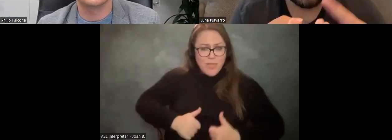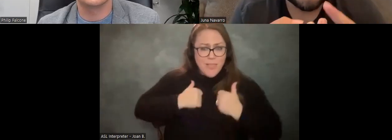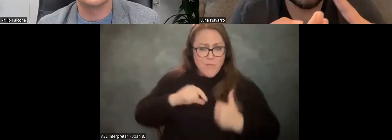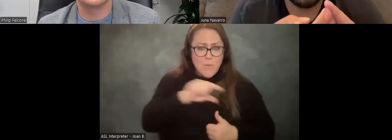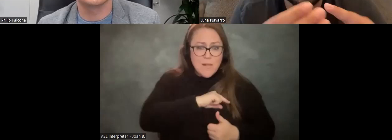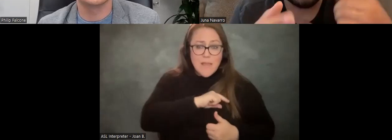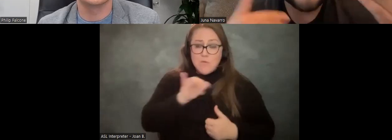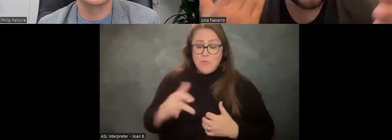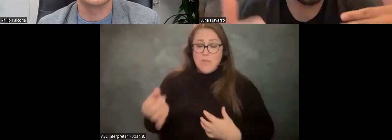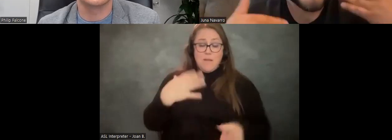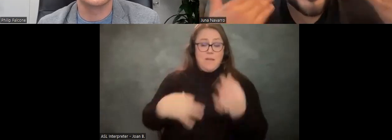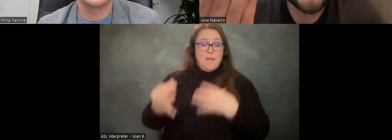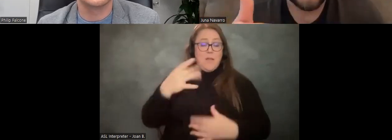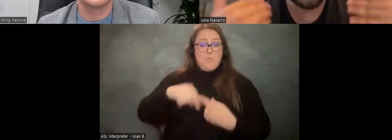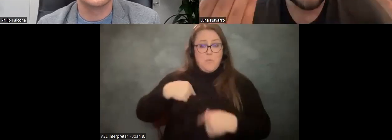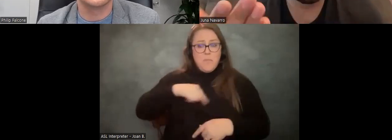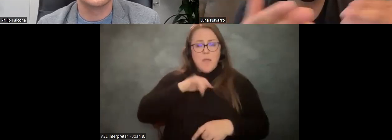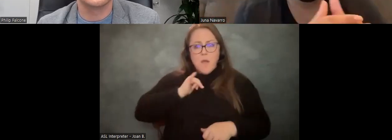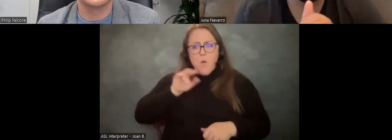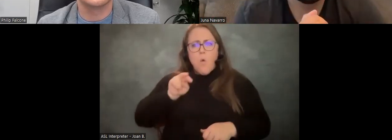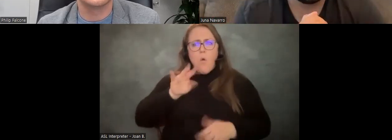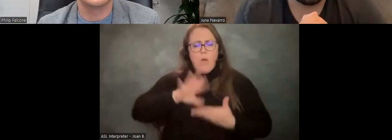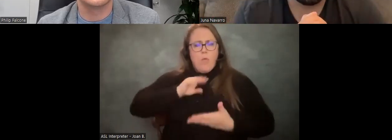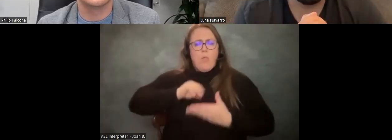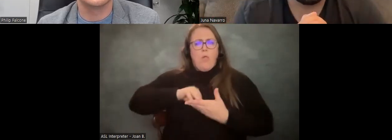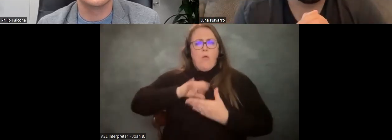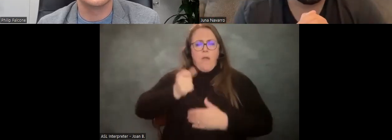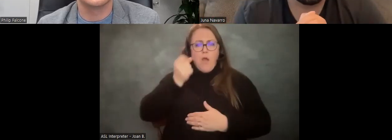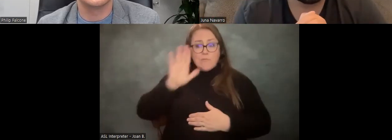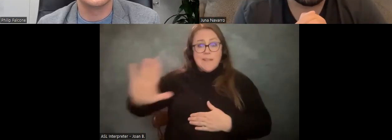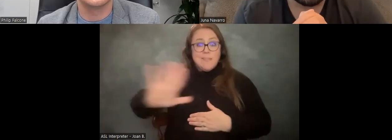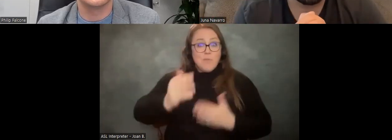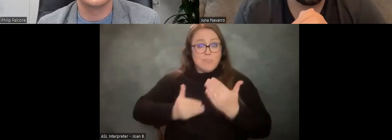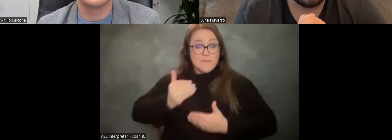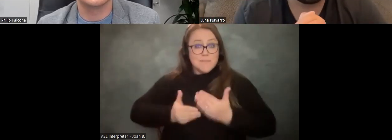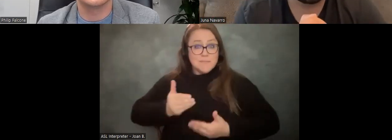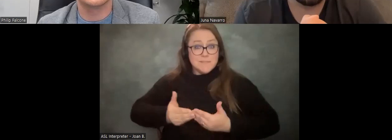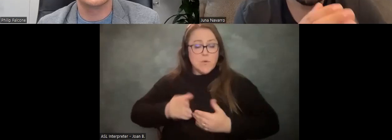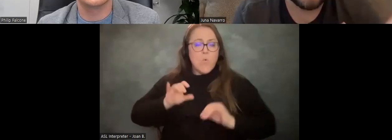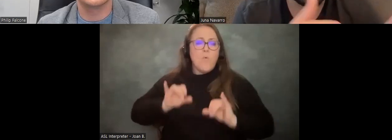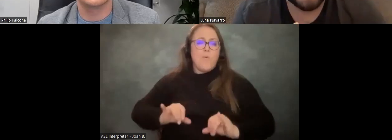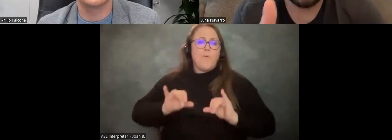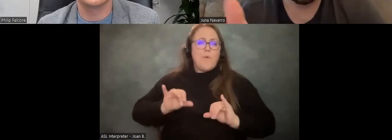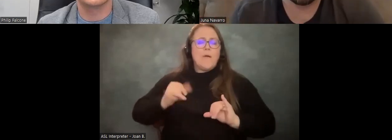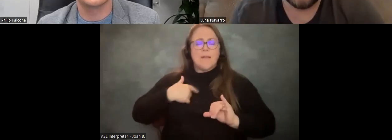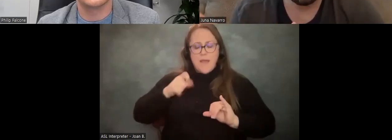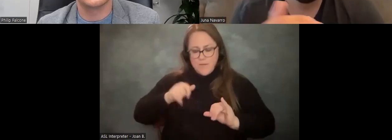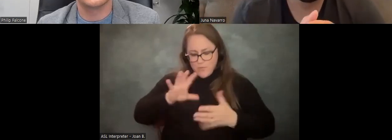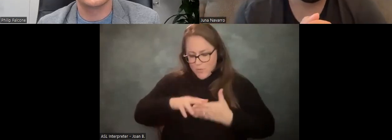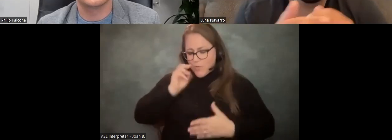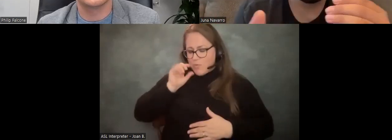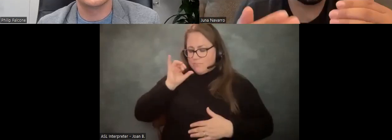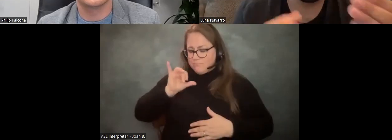were given to me, like just understanding their processes, as an artist, I had to walk the steps as a community leader as